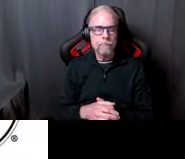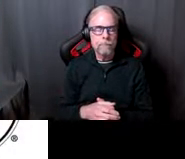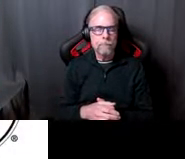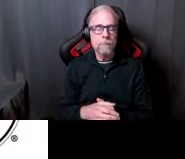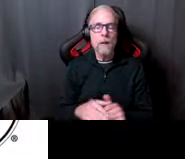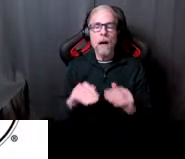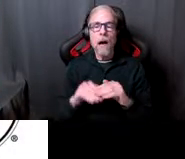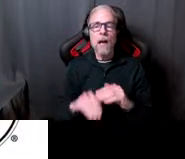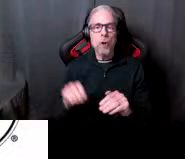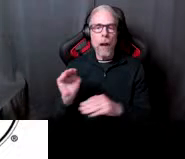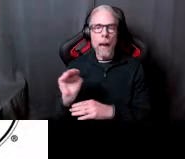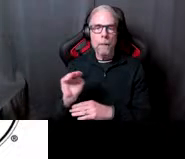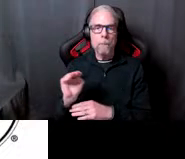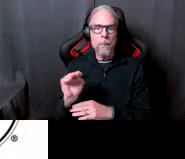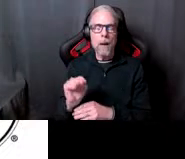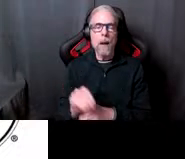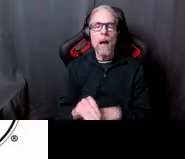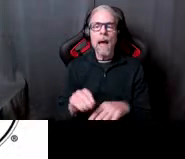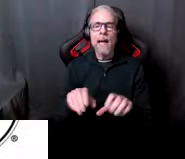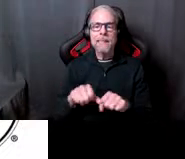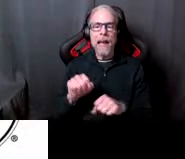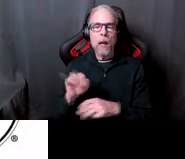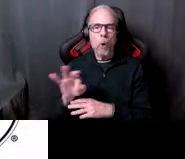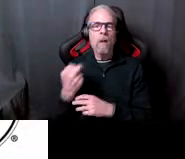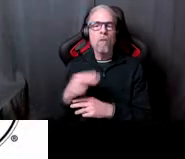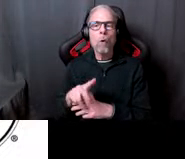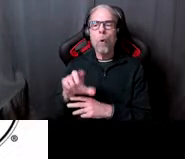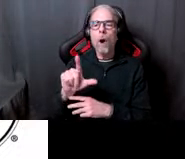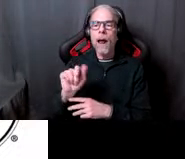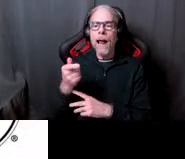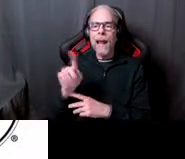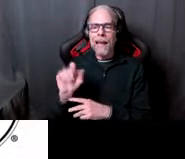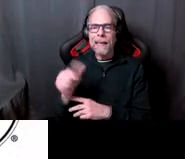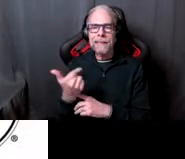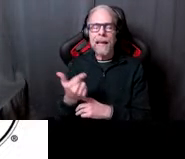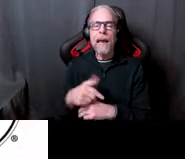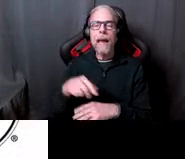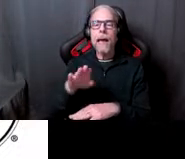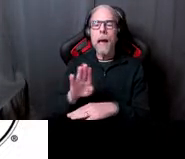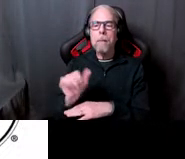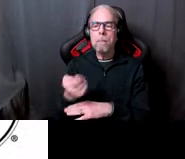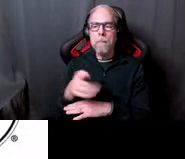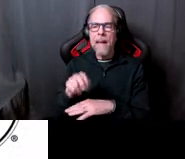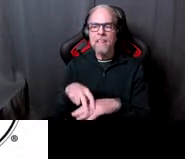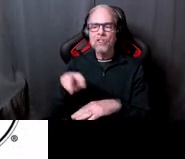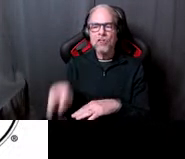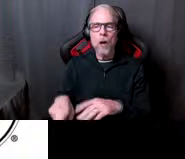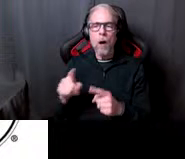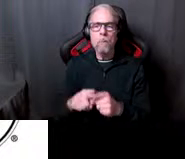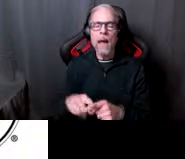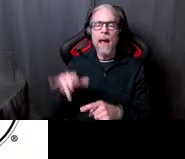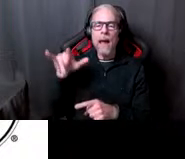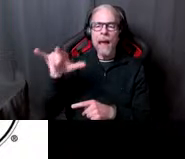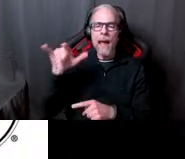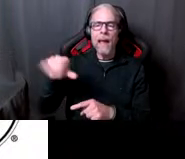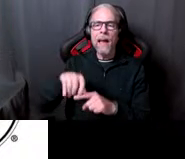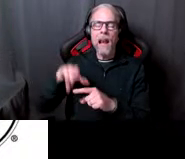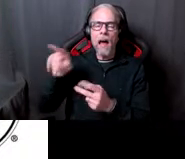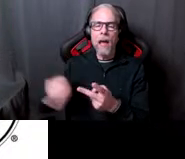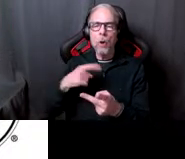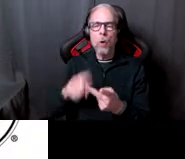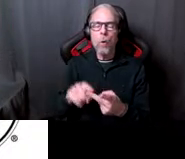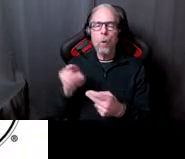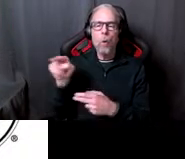Under M, takeoff or landing, base jumping, hang gliding, paragliding, or similar